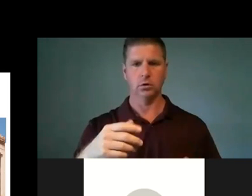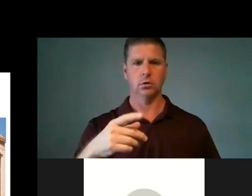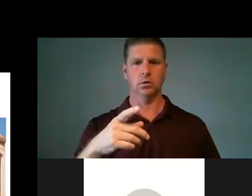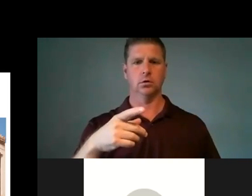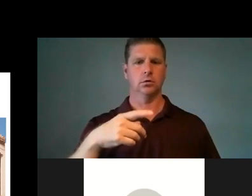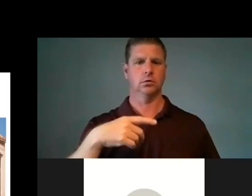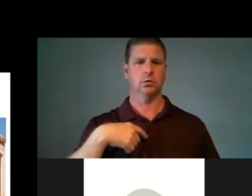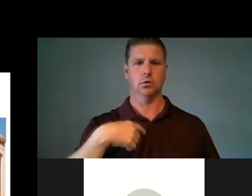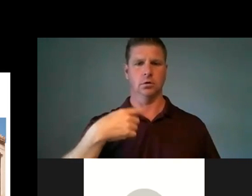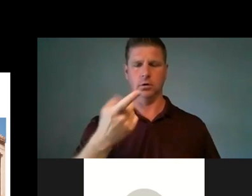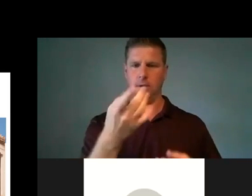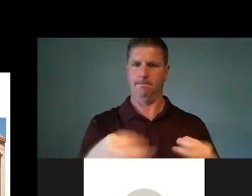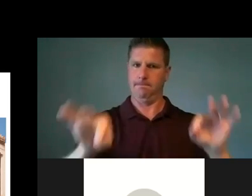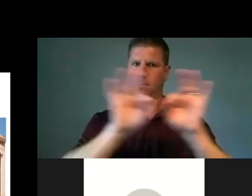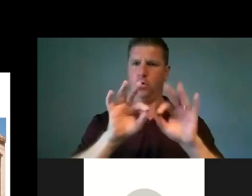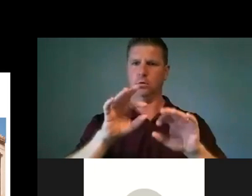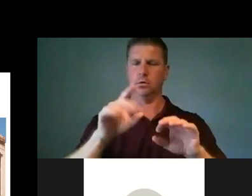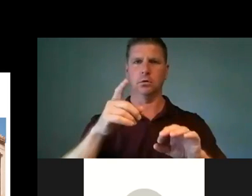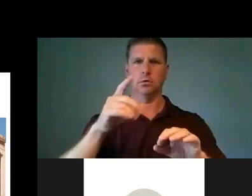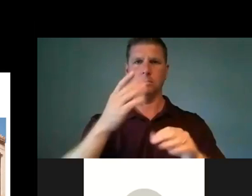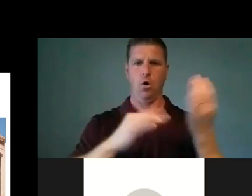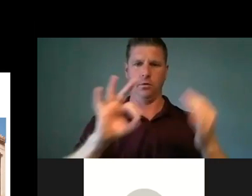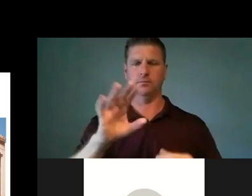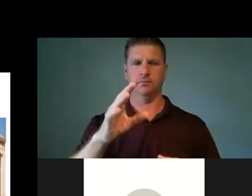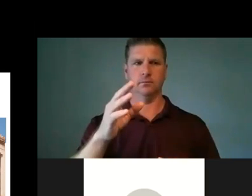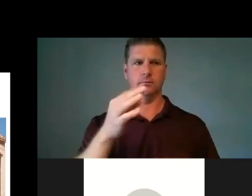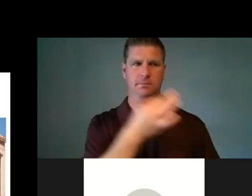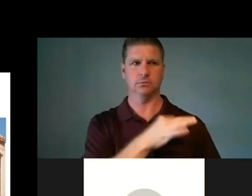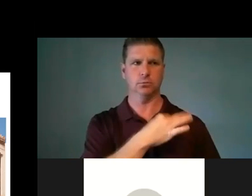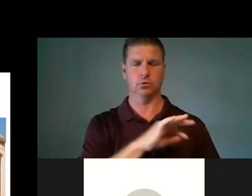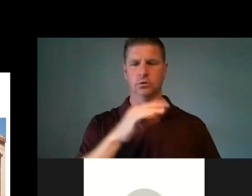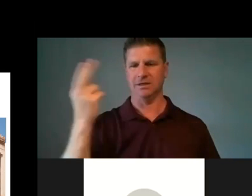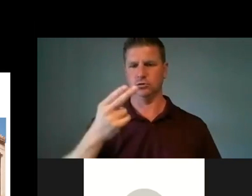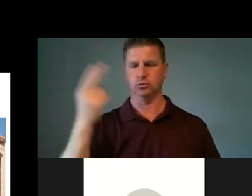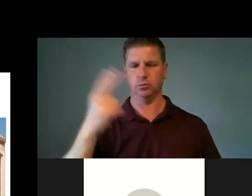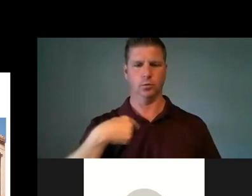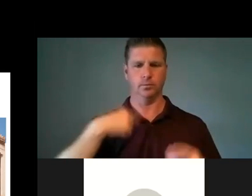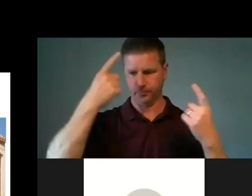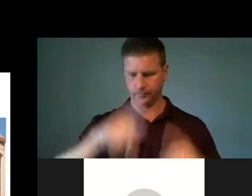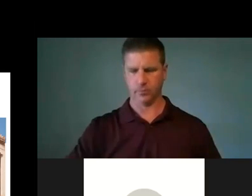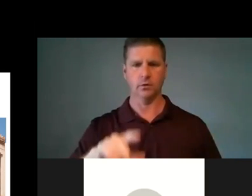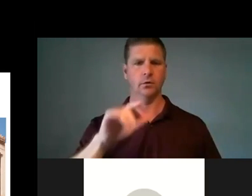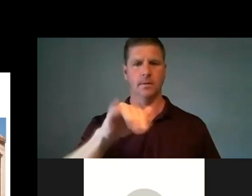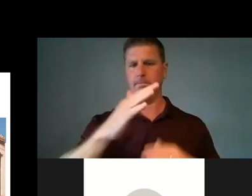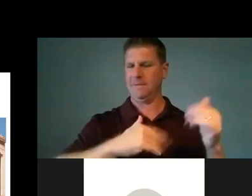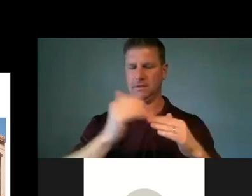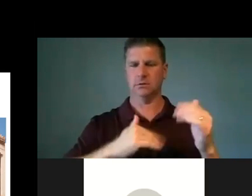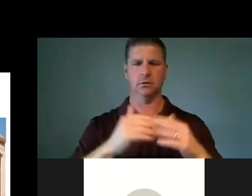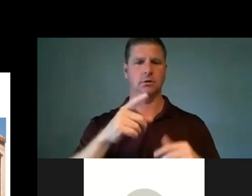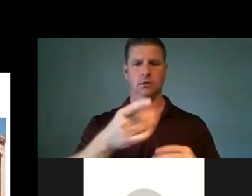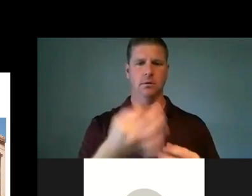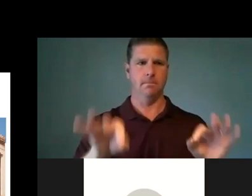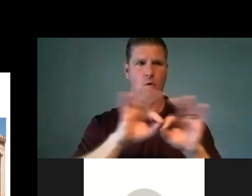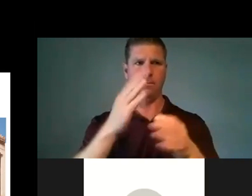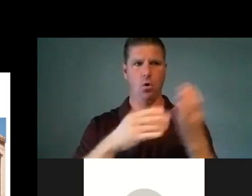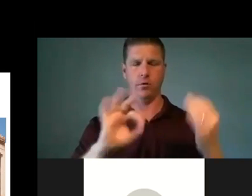wrecking ball. This is an important piece of Pittsburgh's heritage and history. We all agree that the Skinny building, and PNC agrees that the Skinny building is an important piece